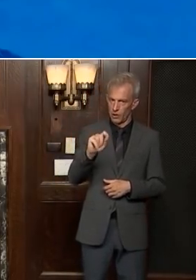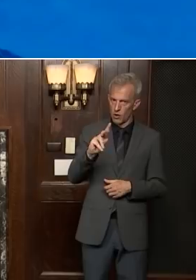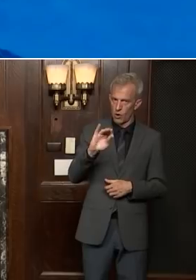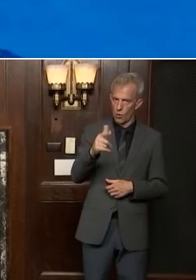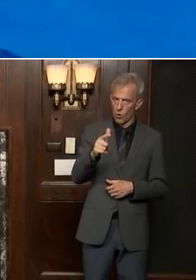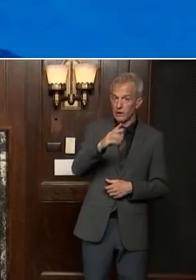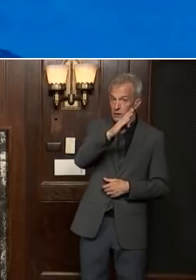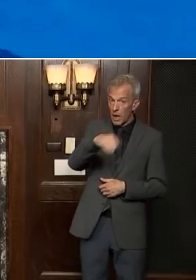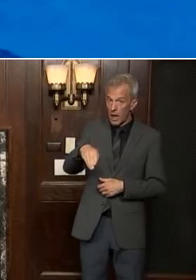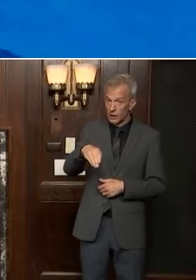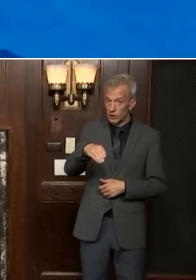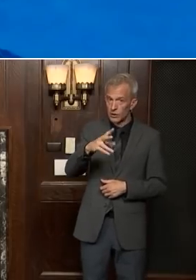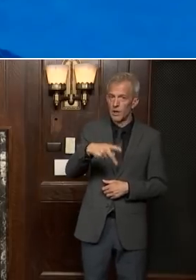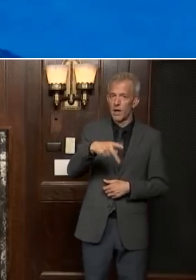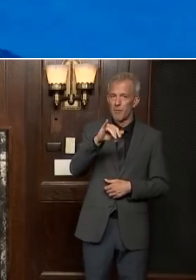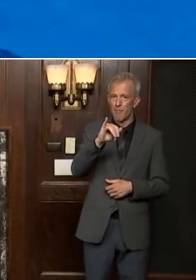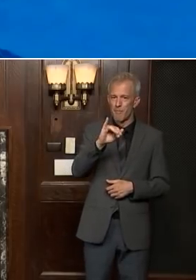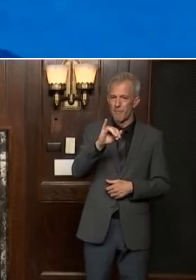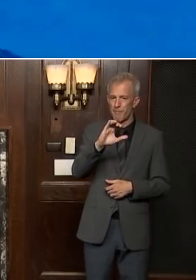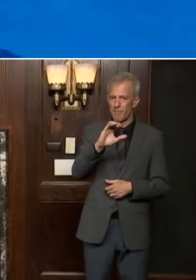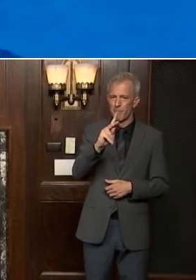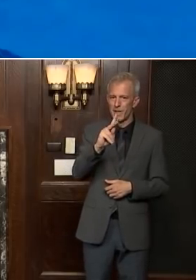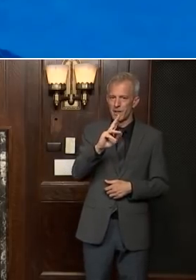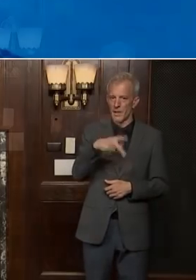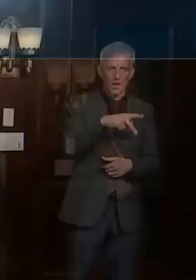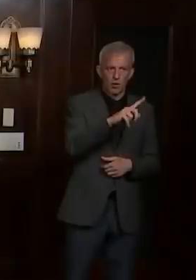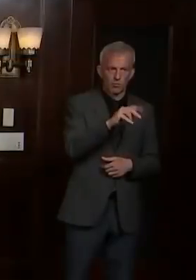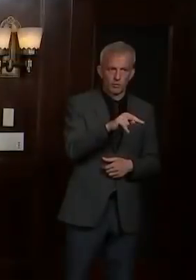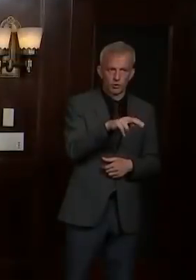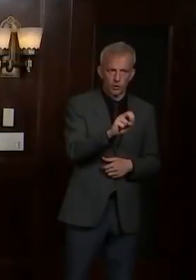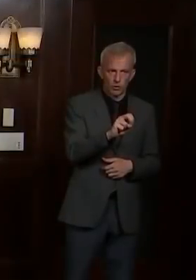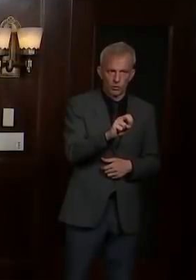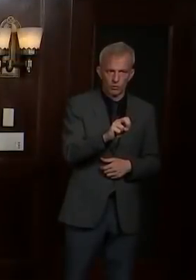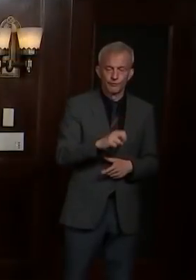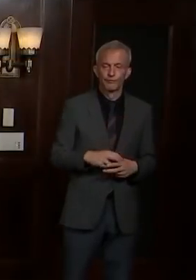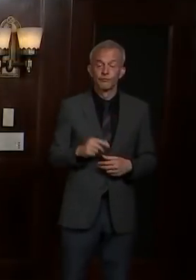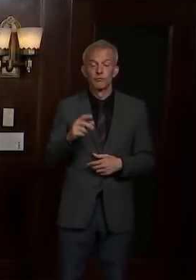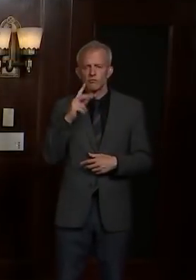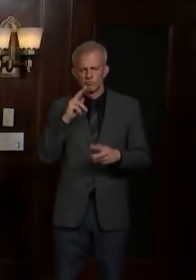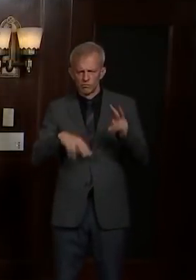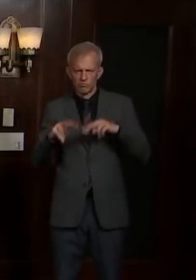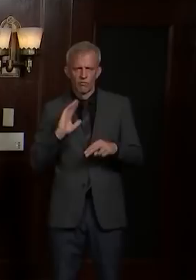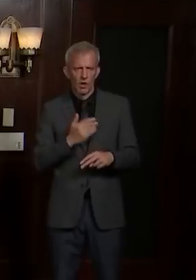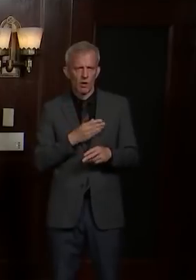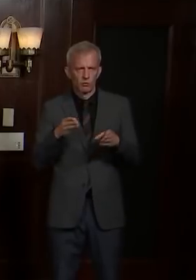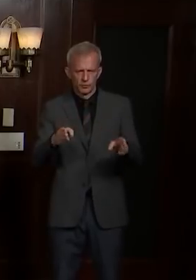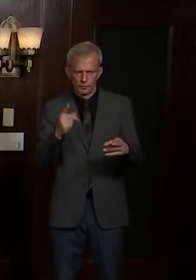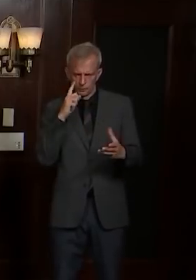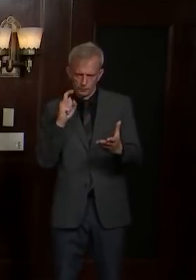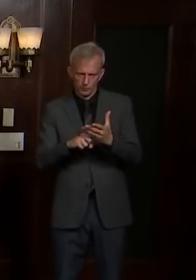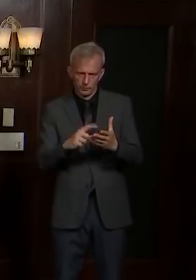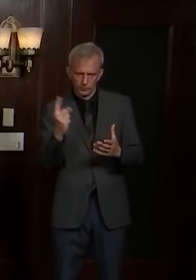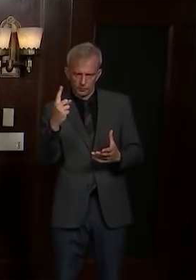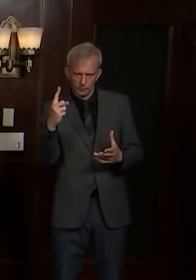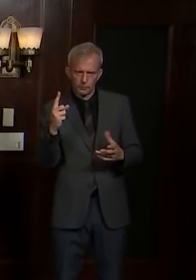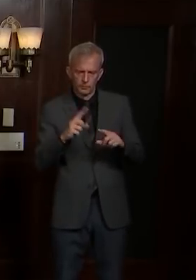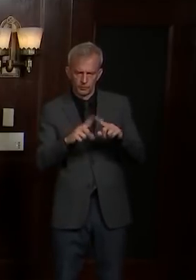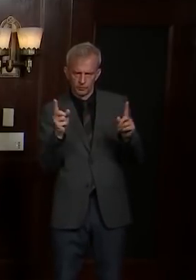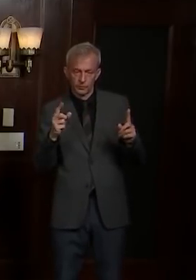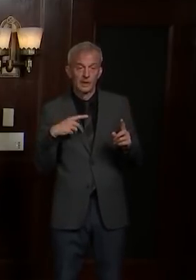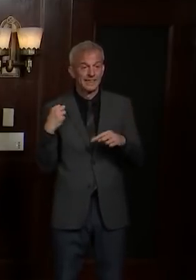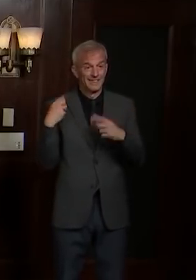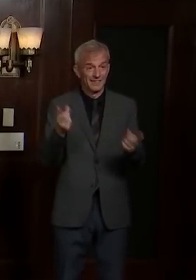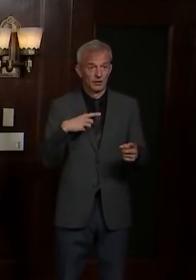ladot.lacity.org/pickup zone. Looking at our streets, we've seen another noticeable change. Since the Safer at Home order, we've seen